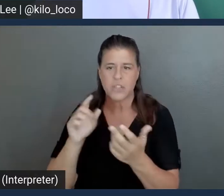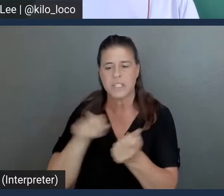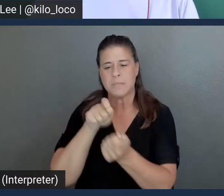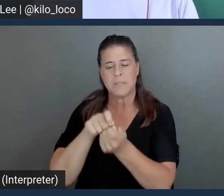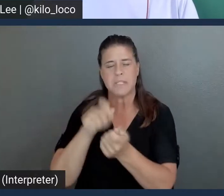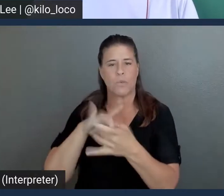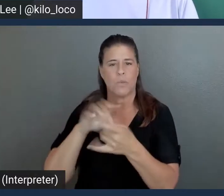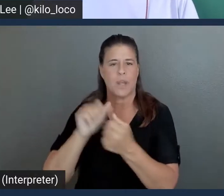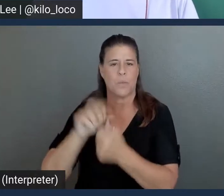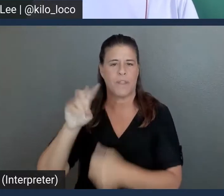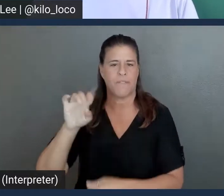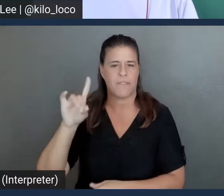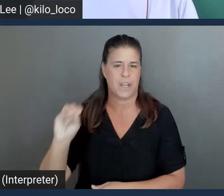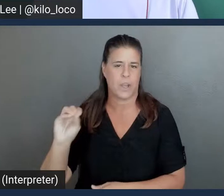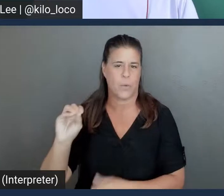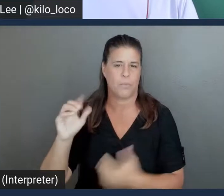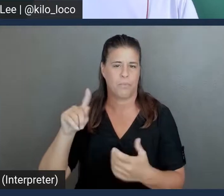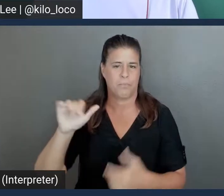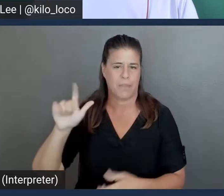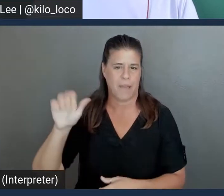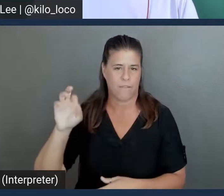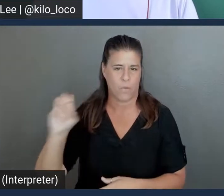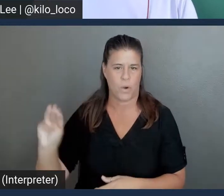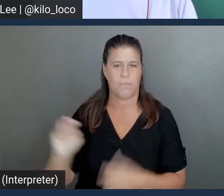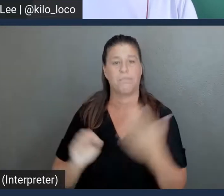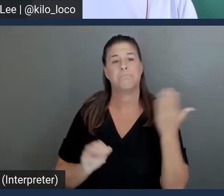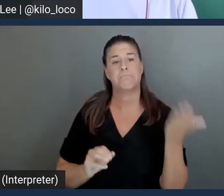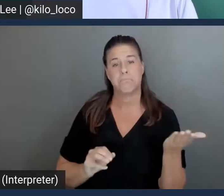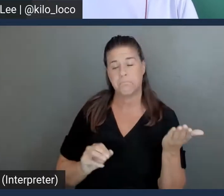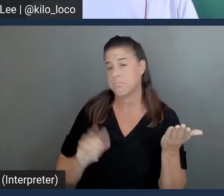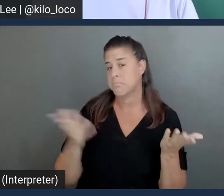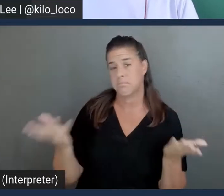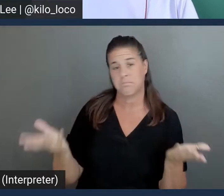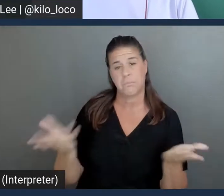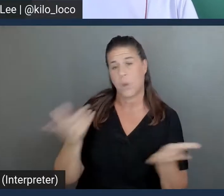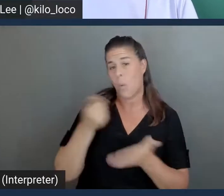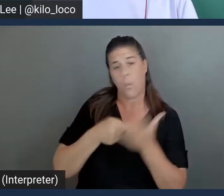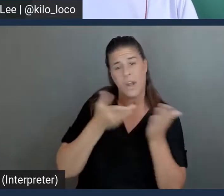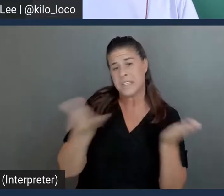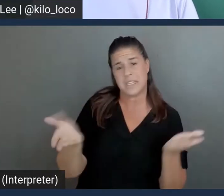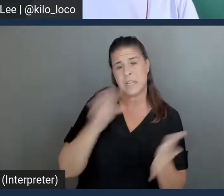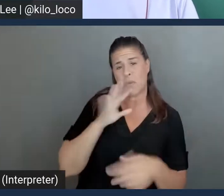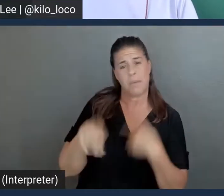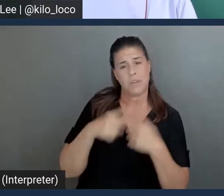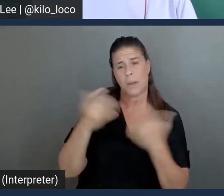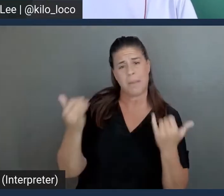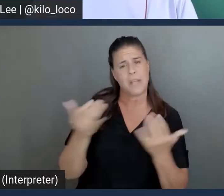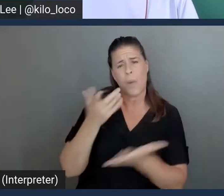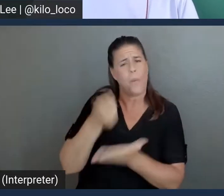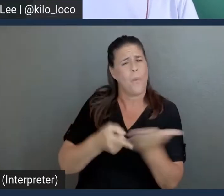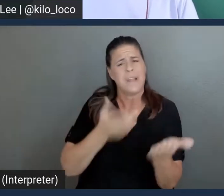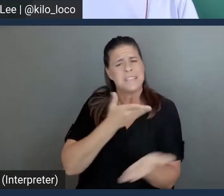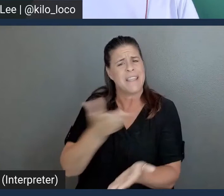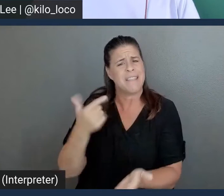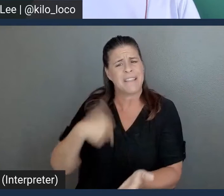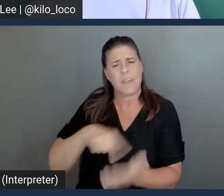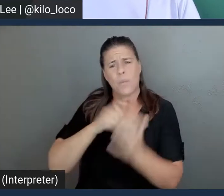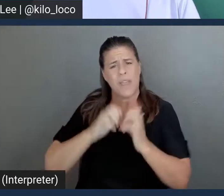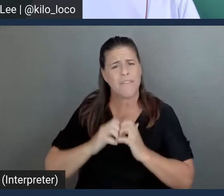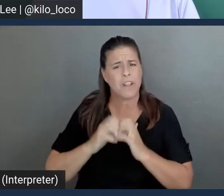to video platforms. Okay, well, what is this thing we're going to be talking about today? What is the thing we have